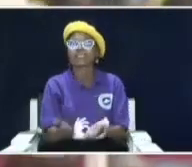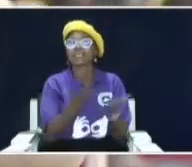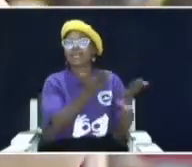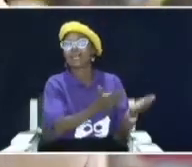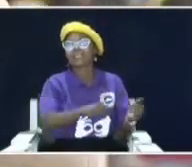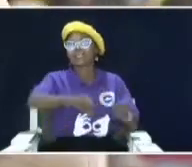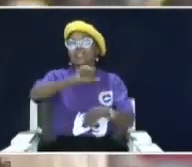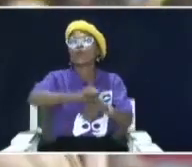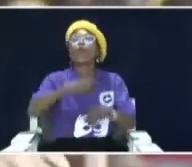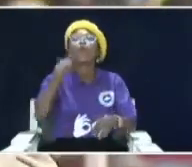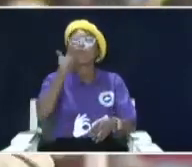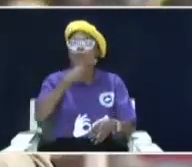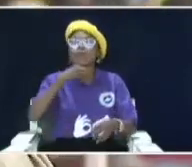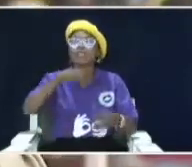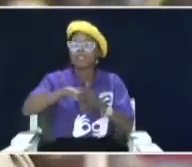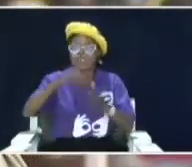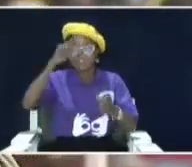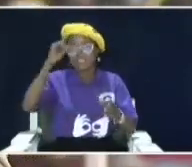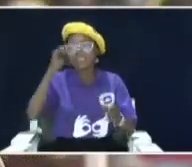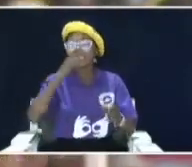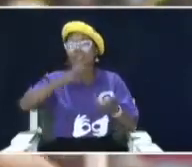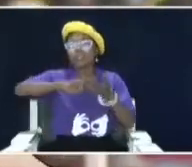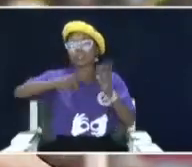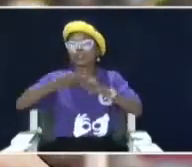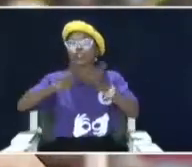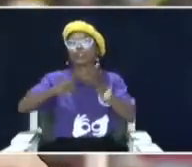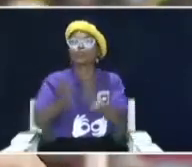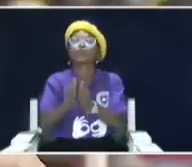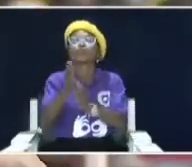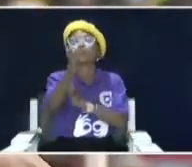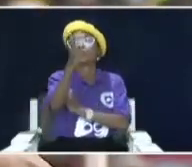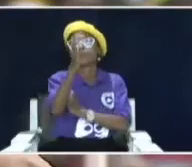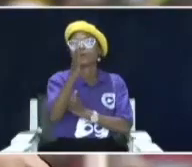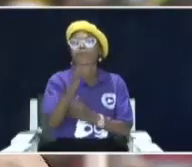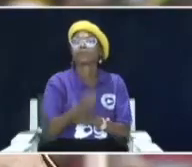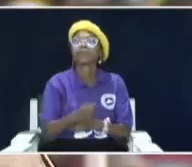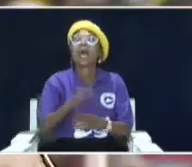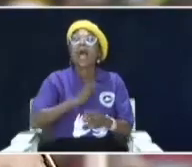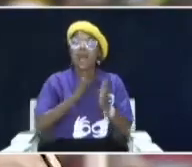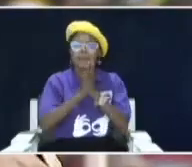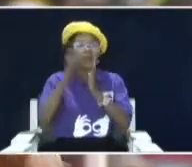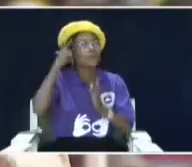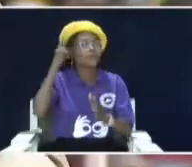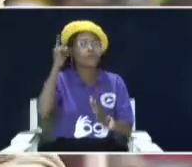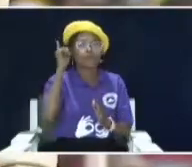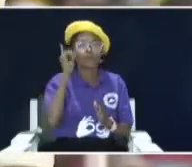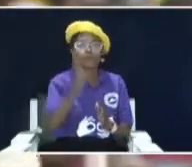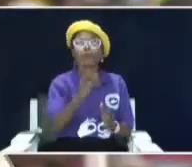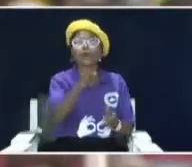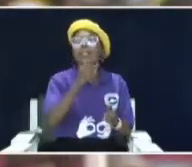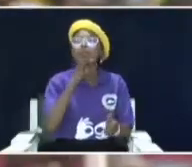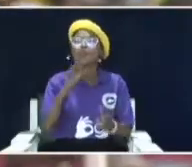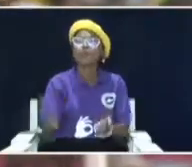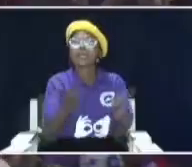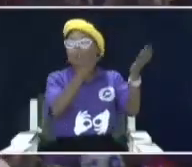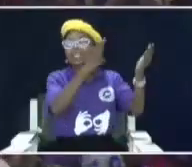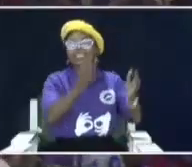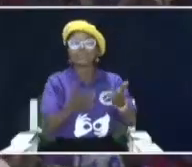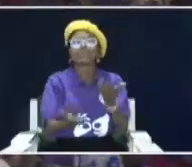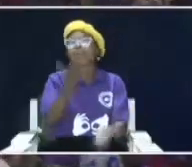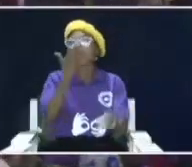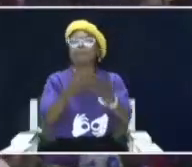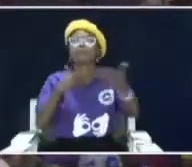in partnership with the Lord. I pray for someone here. Before you leave here today, you will carry the fire.